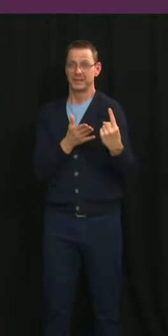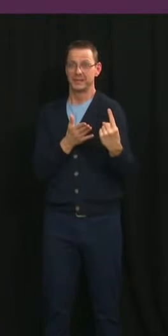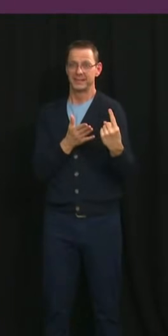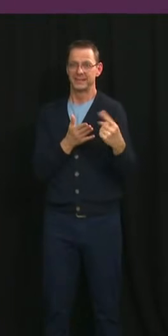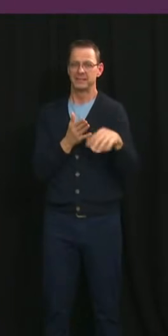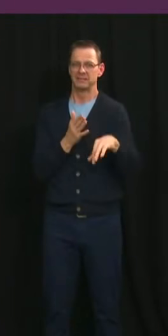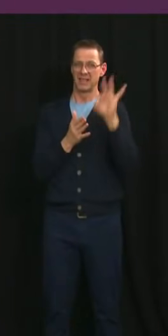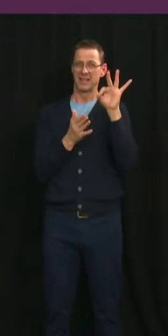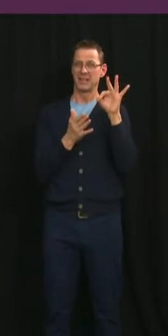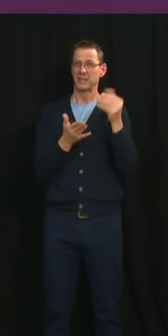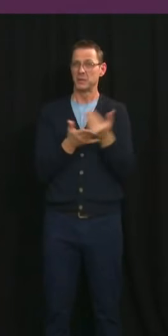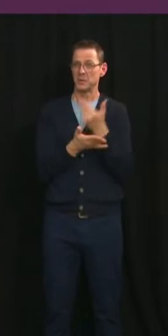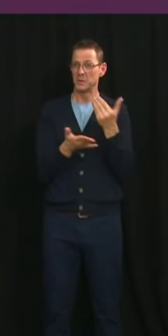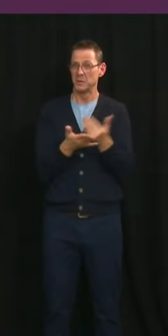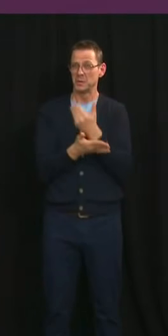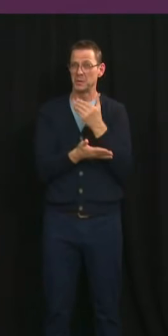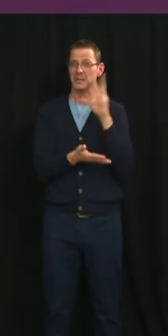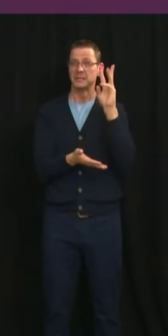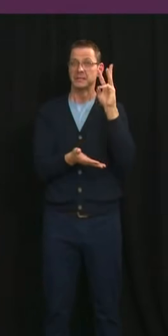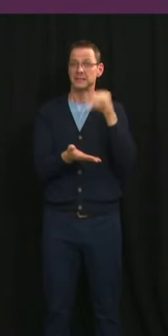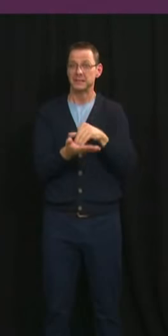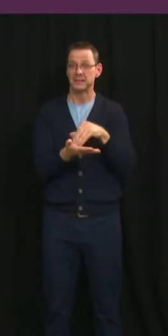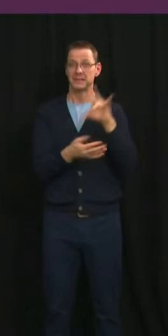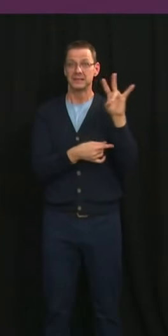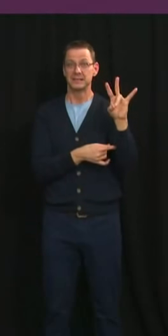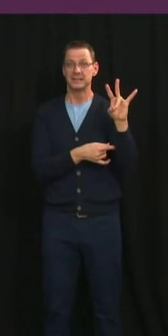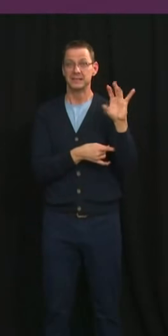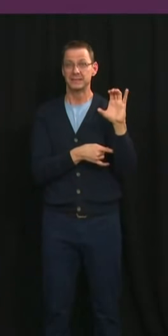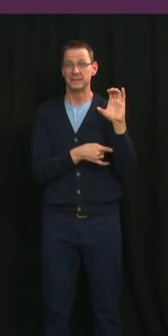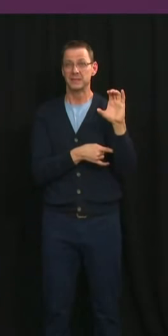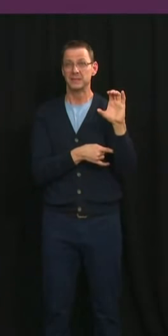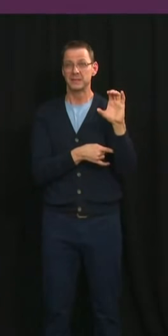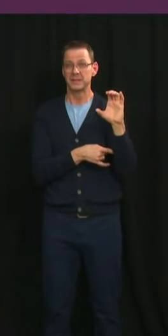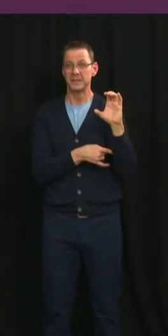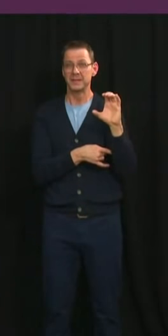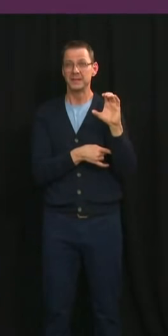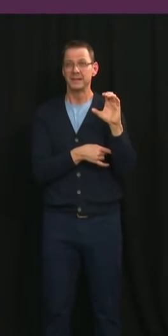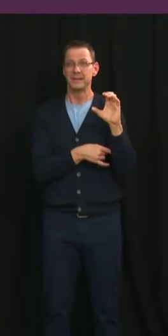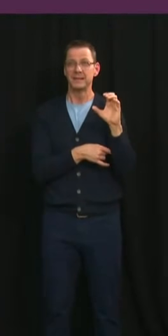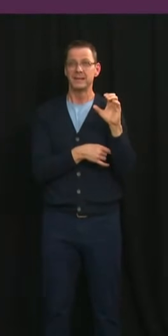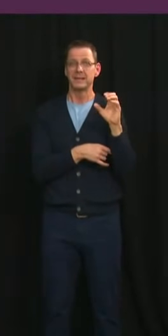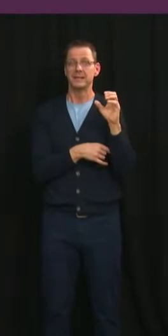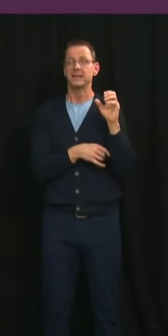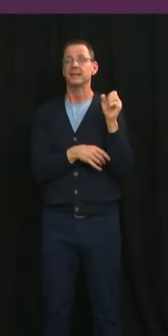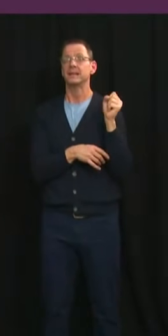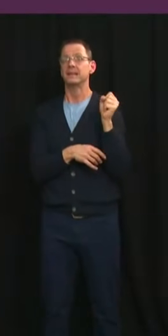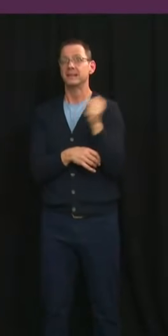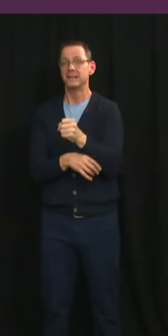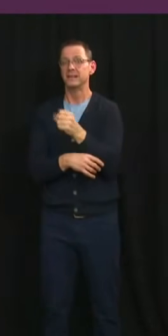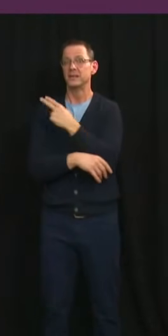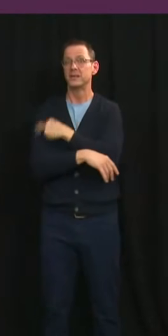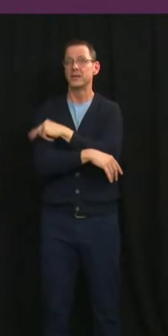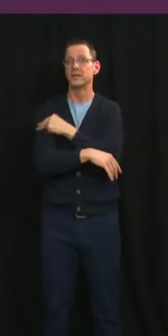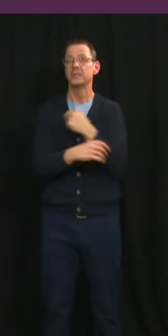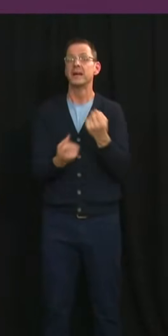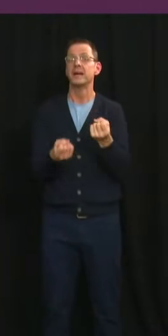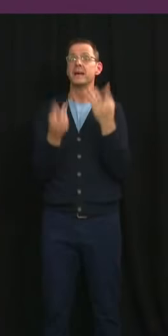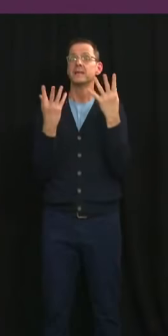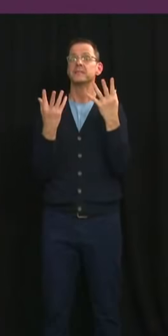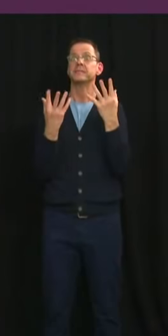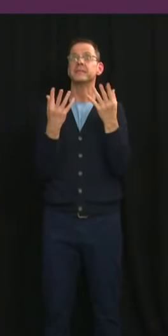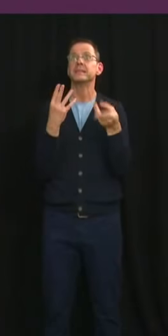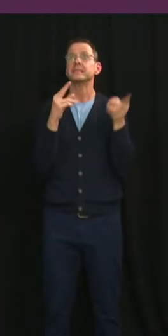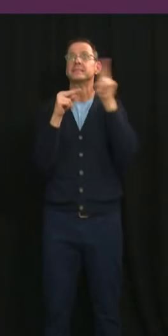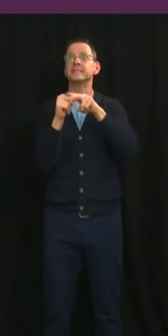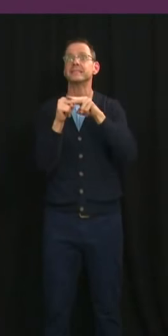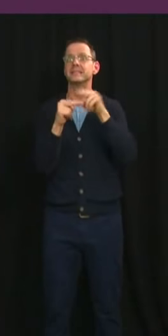admissions, and positivity rate have all increased sharply. If we do not take action, fatalities will also rise in the